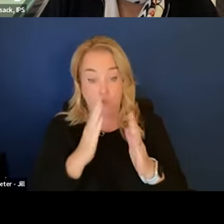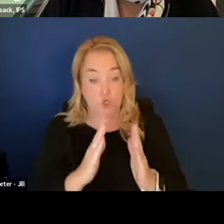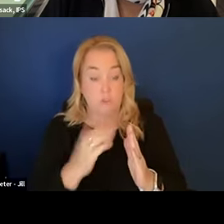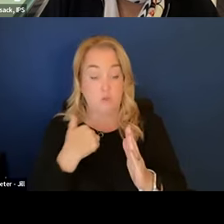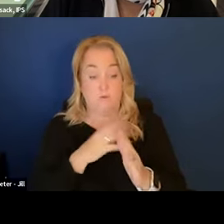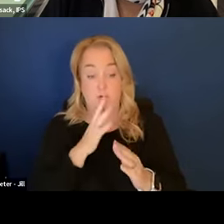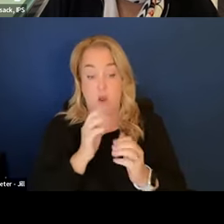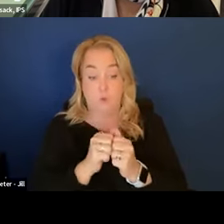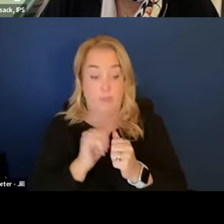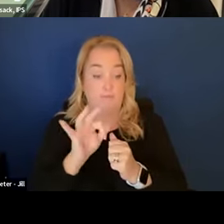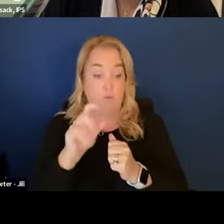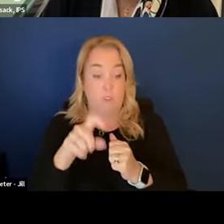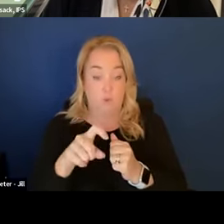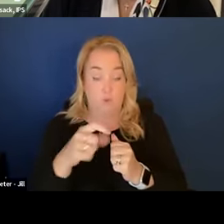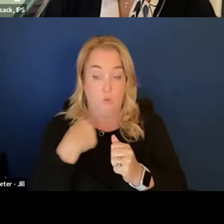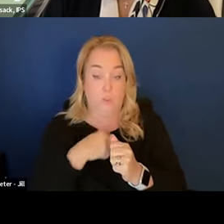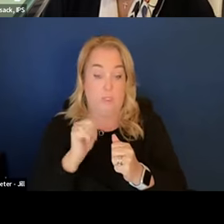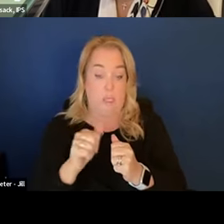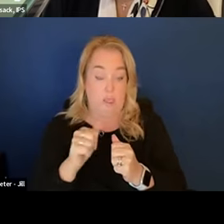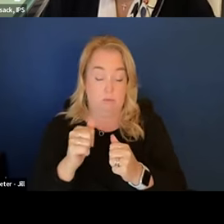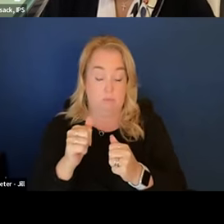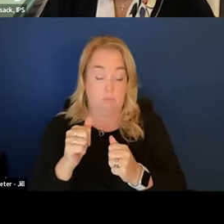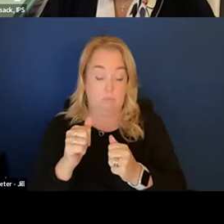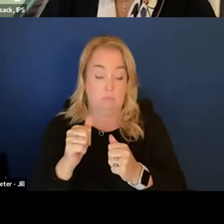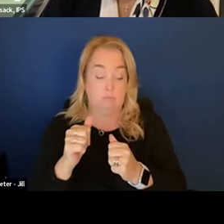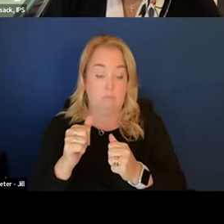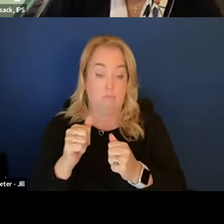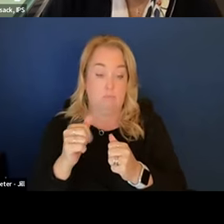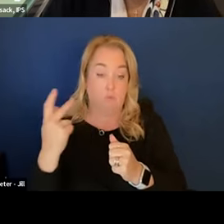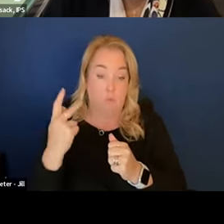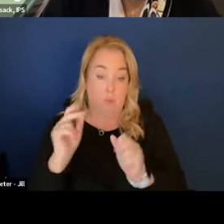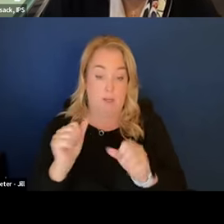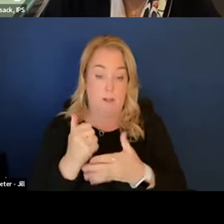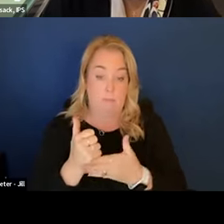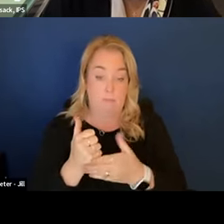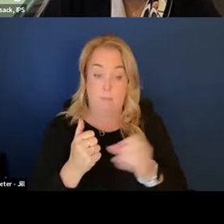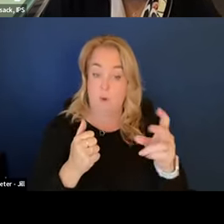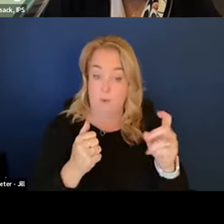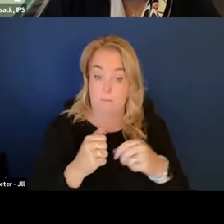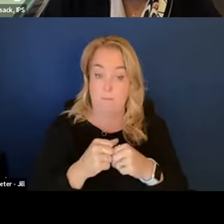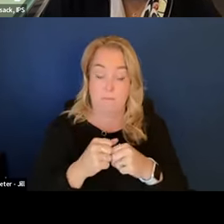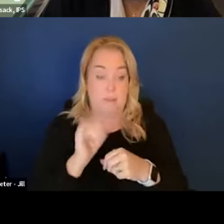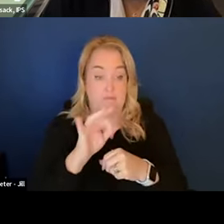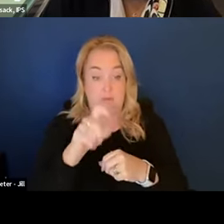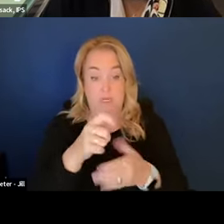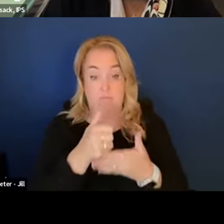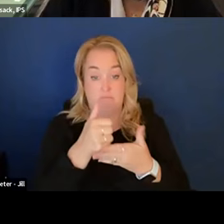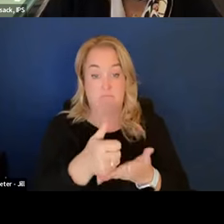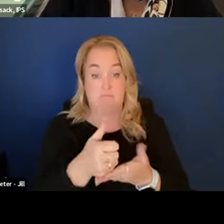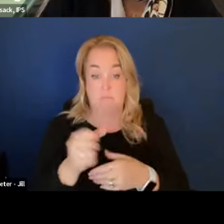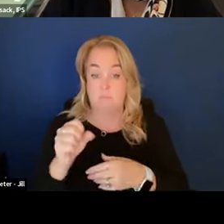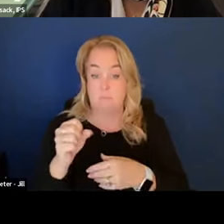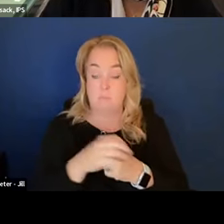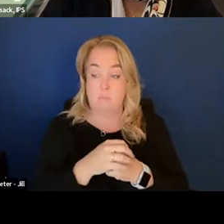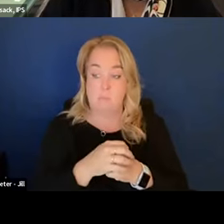talked to. If we need to, we can bring them back, and then, you know, me and Stephanie could help. Okay. Make that happen if you need some. Okay.